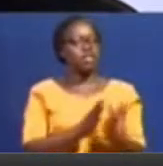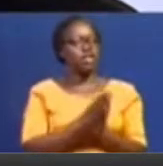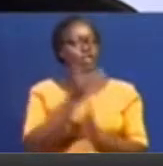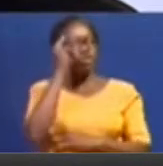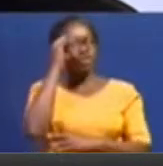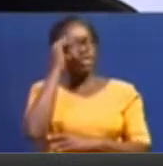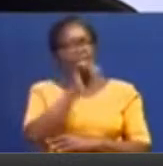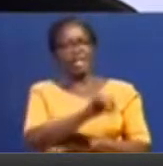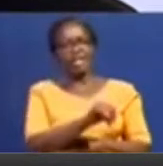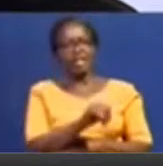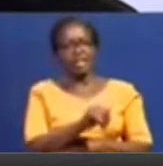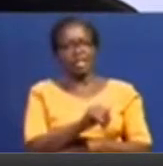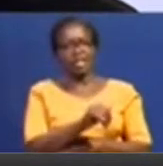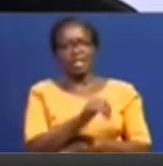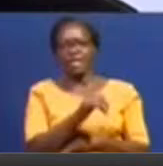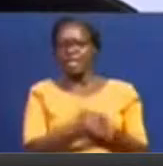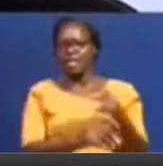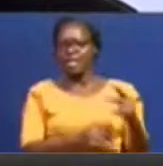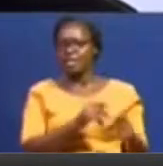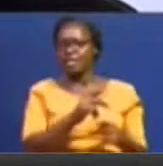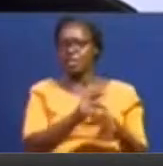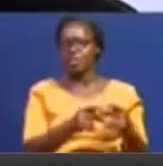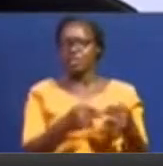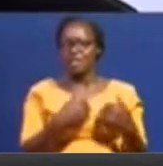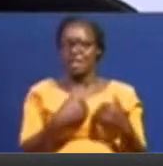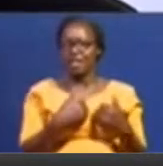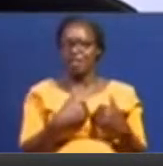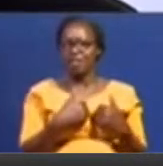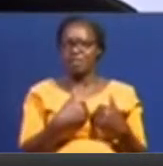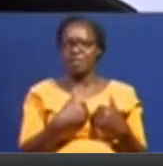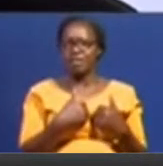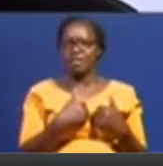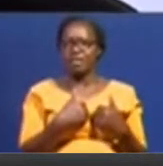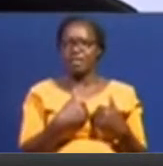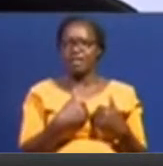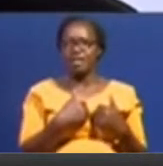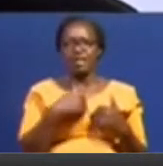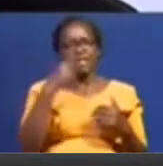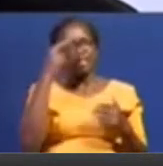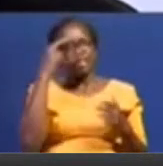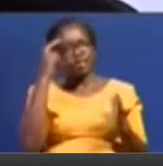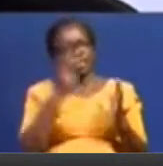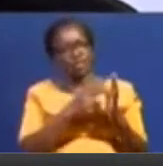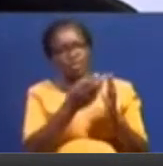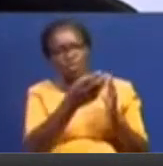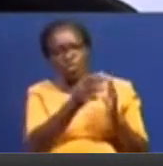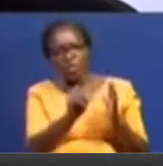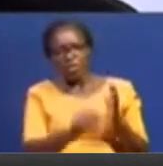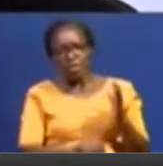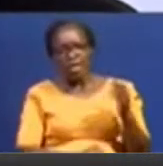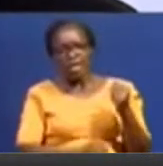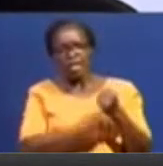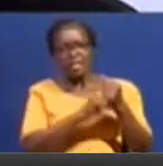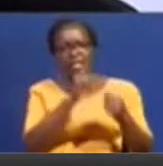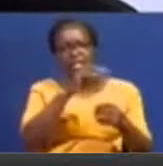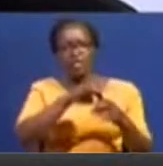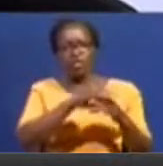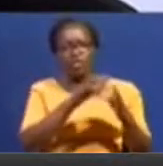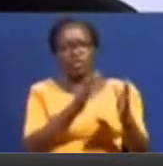think that that process of having, the recognition of them being assisted voters,